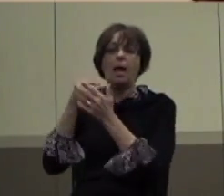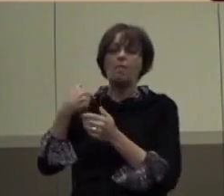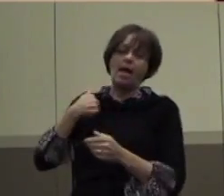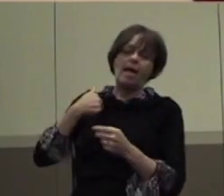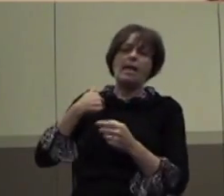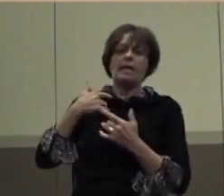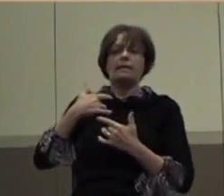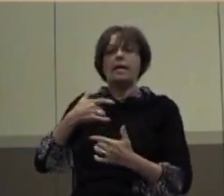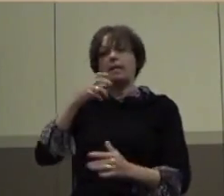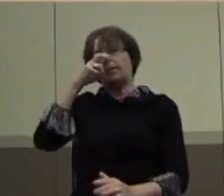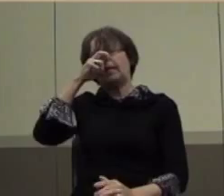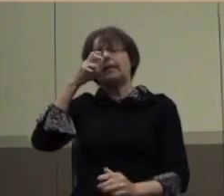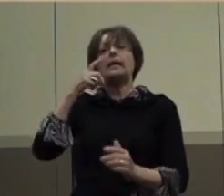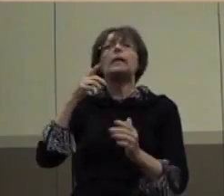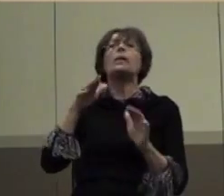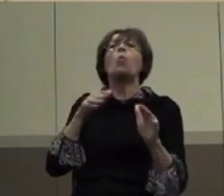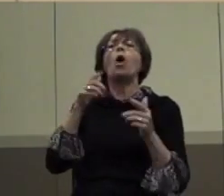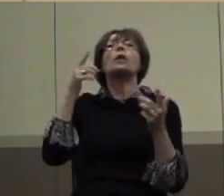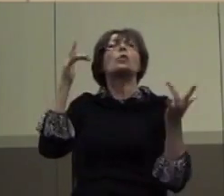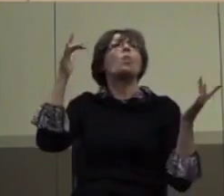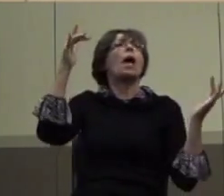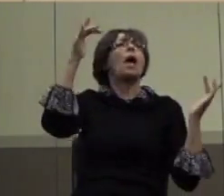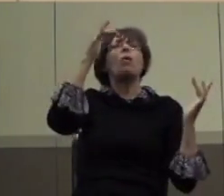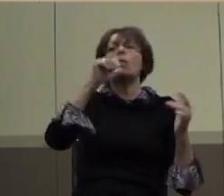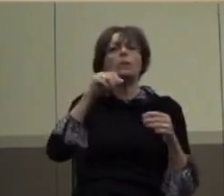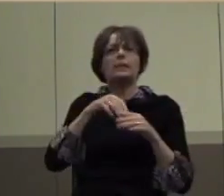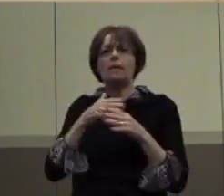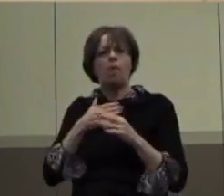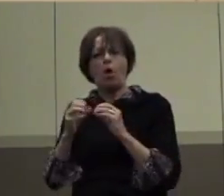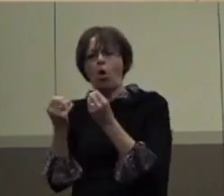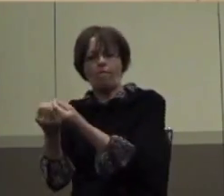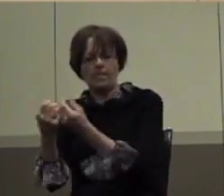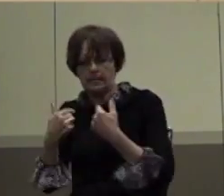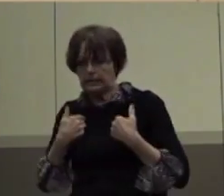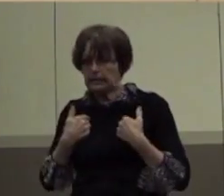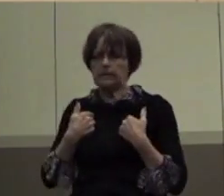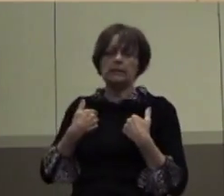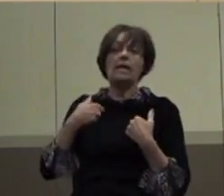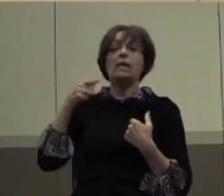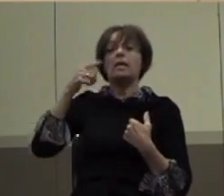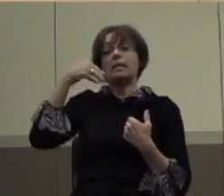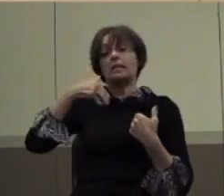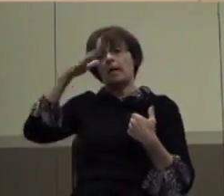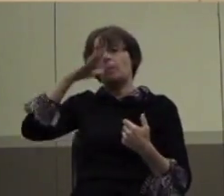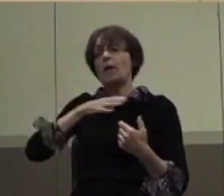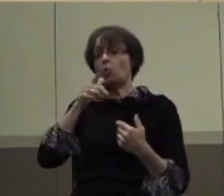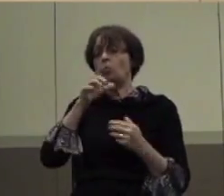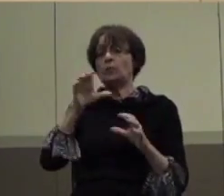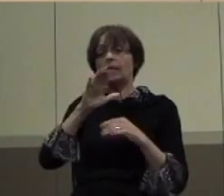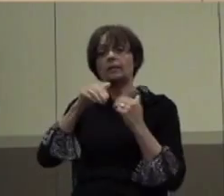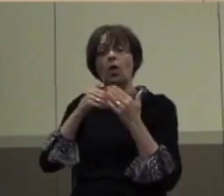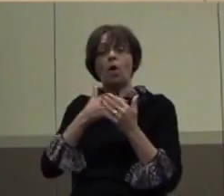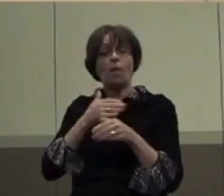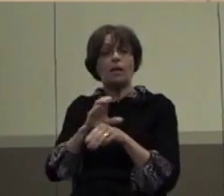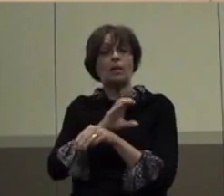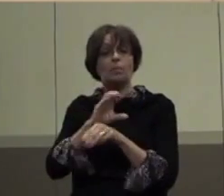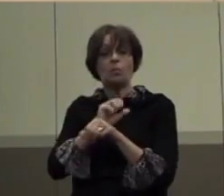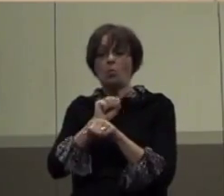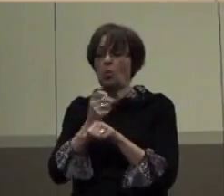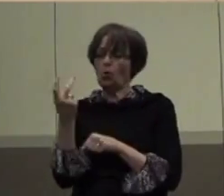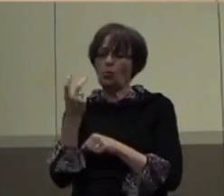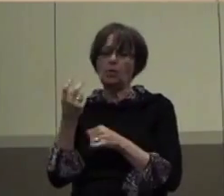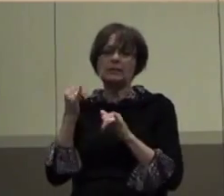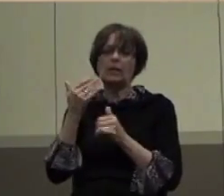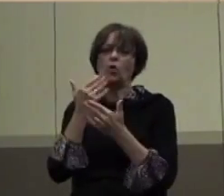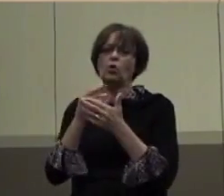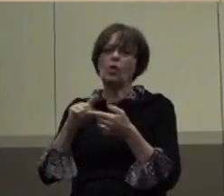in the units and walking around and doing stuff. I wasn't in my office. And this young man, who actually now does all my computer work, and we're still very good friends,